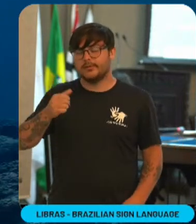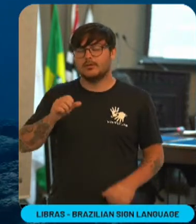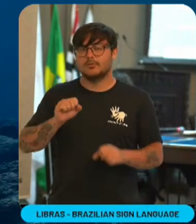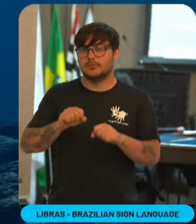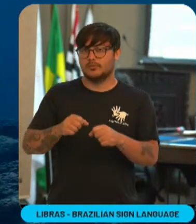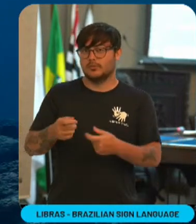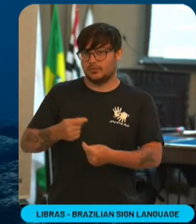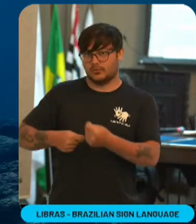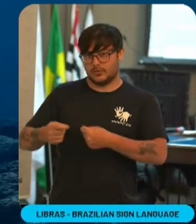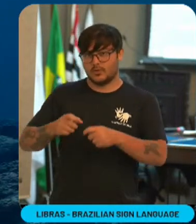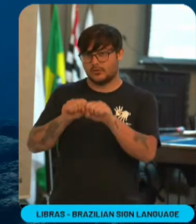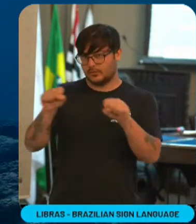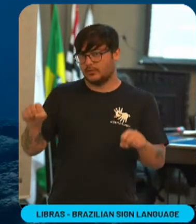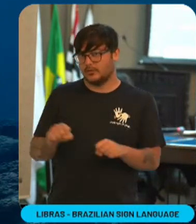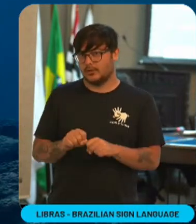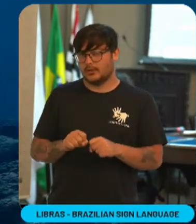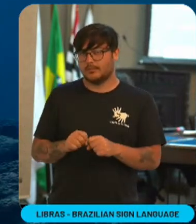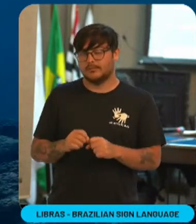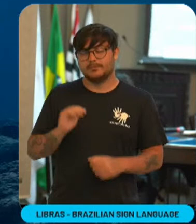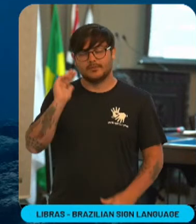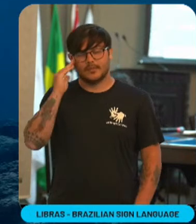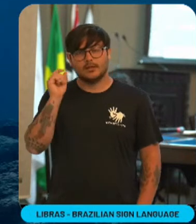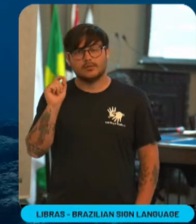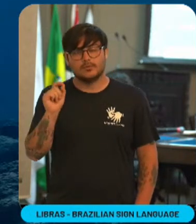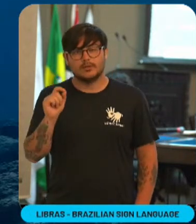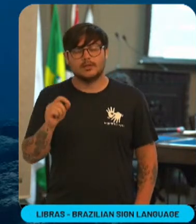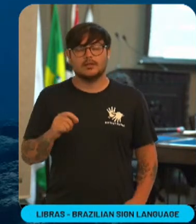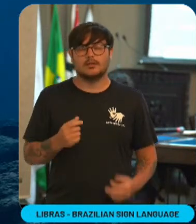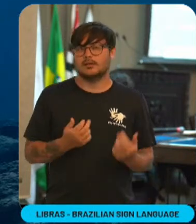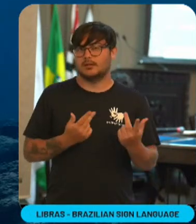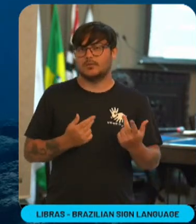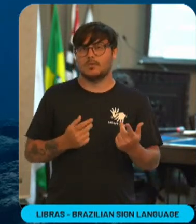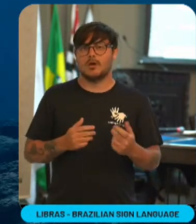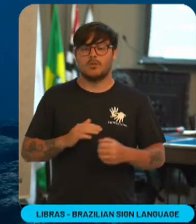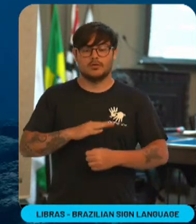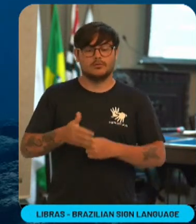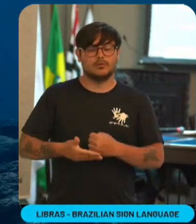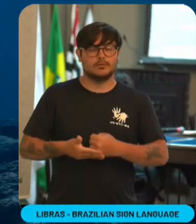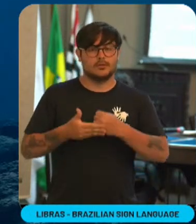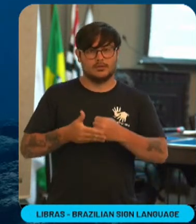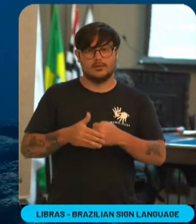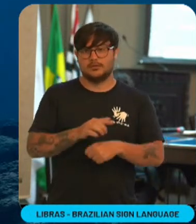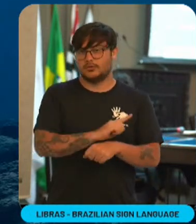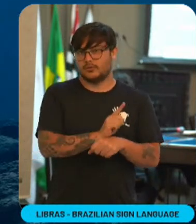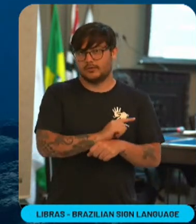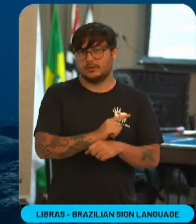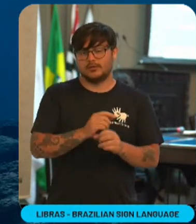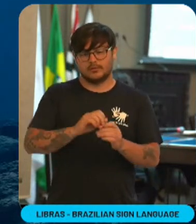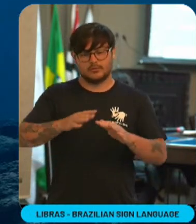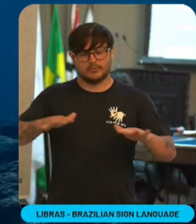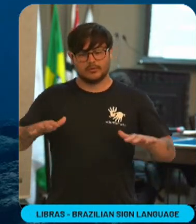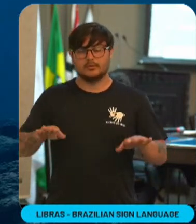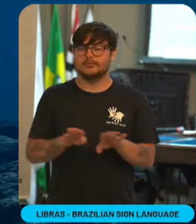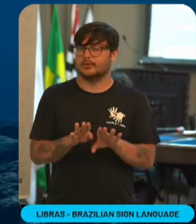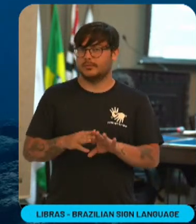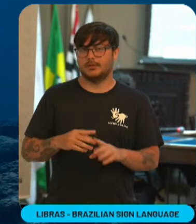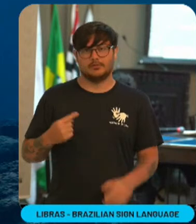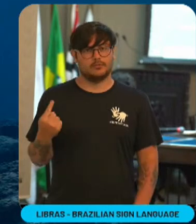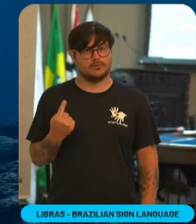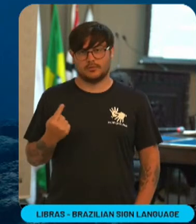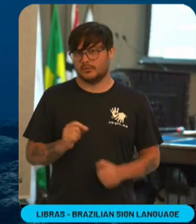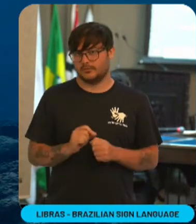ecosystem, understand this business ecosystem, and understand that such as